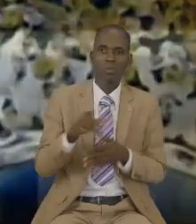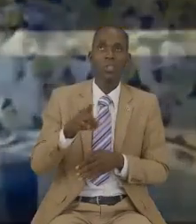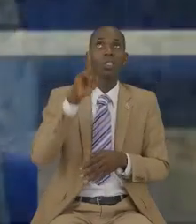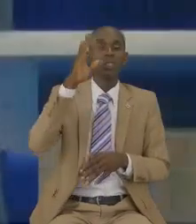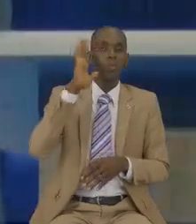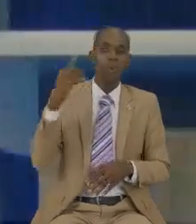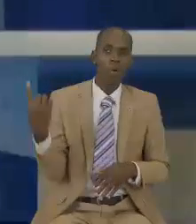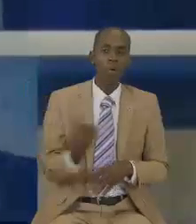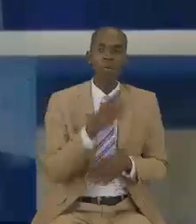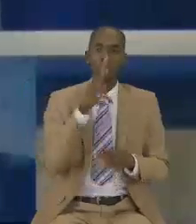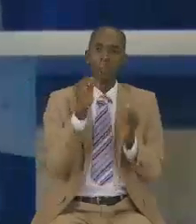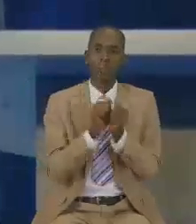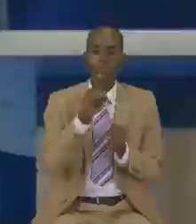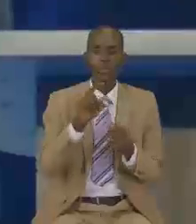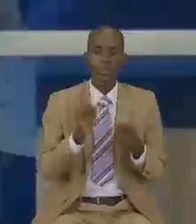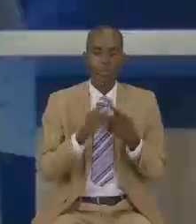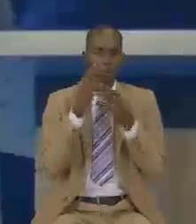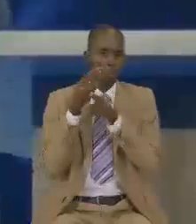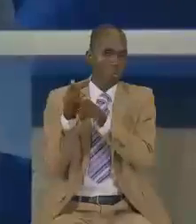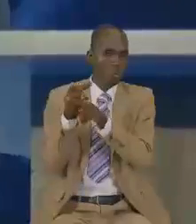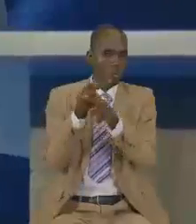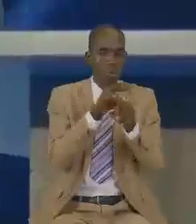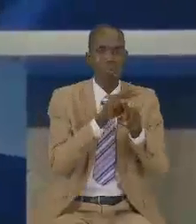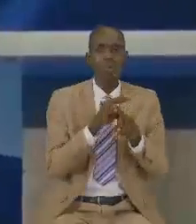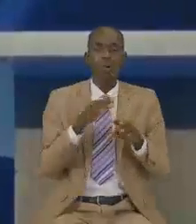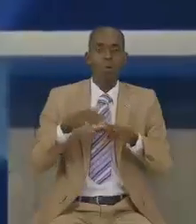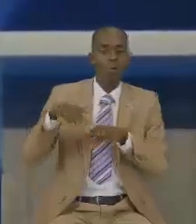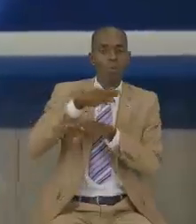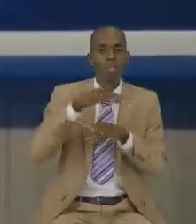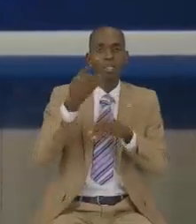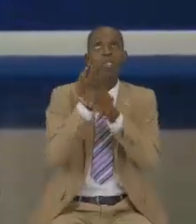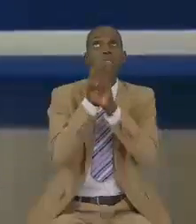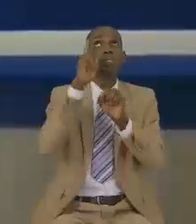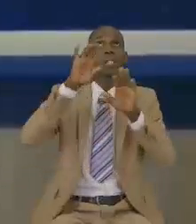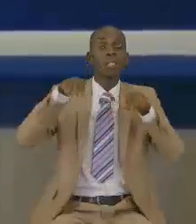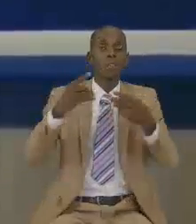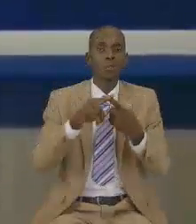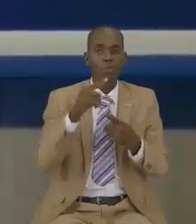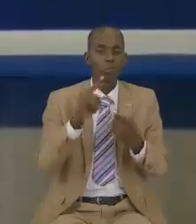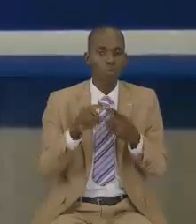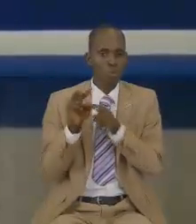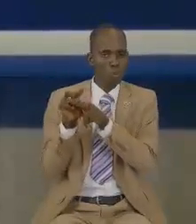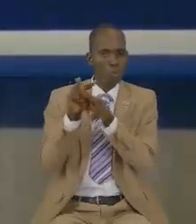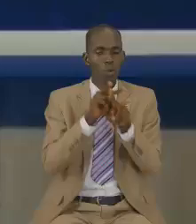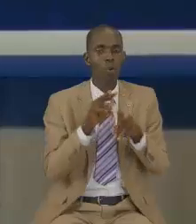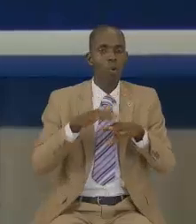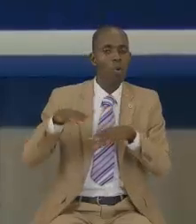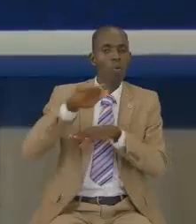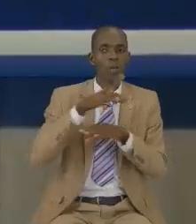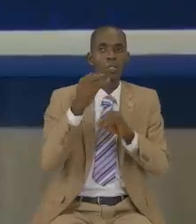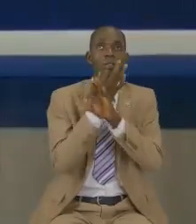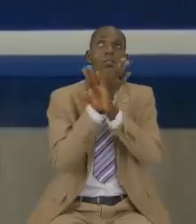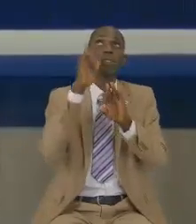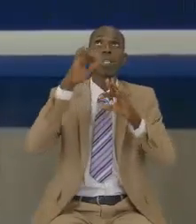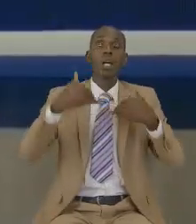with you to watch over the salvation he has given you, and to watch over the freedom he has given